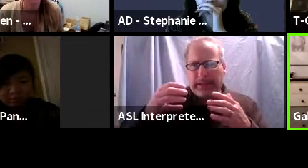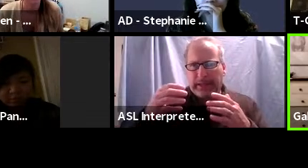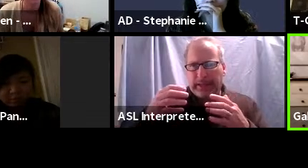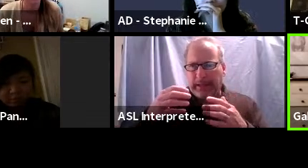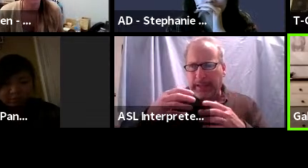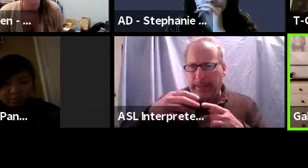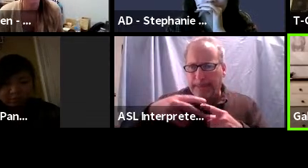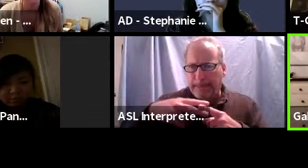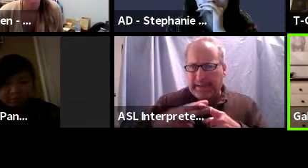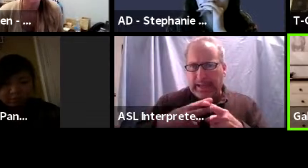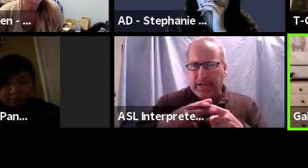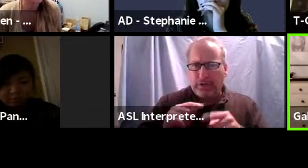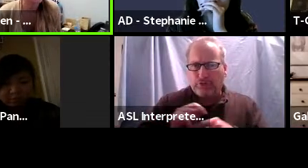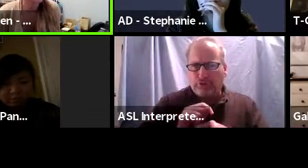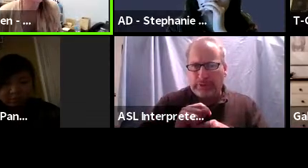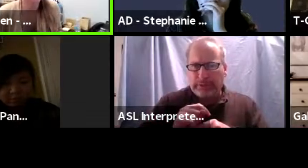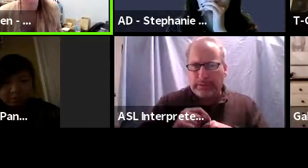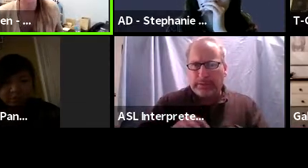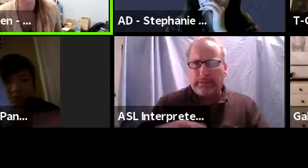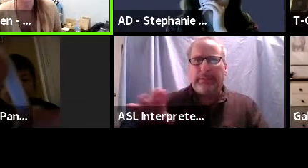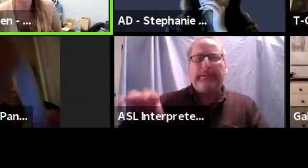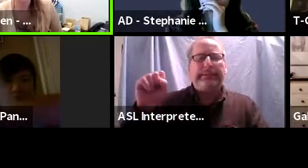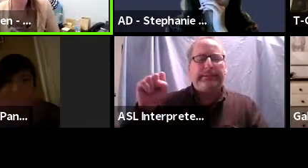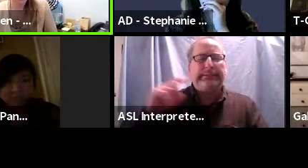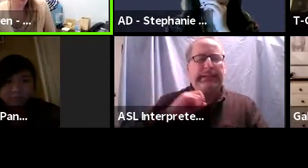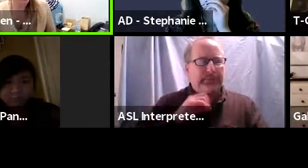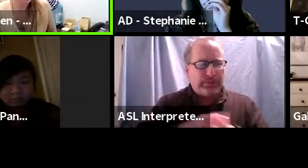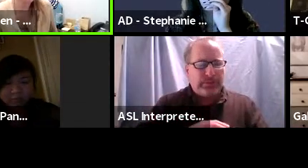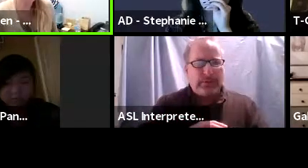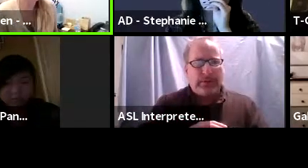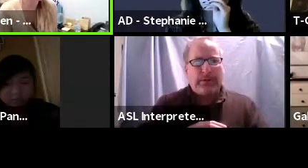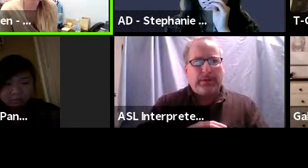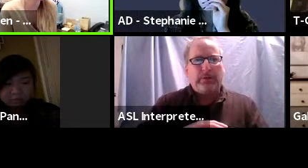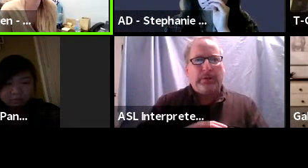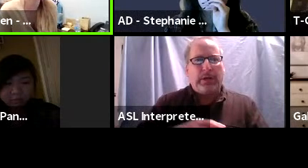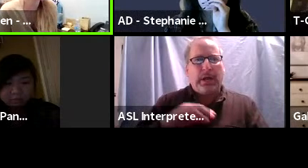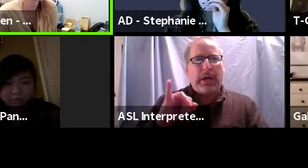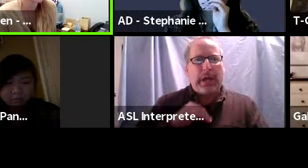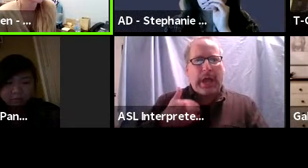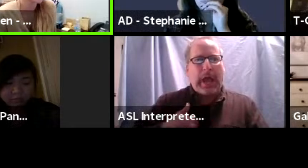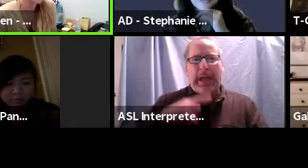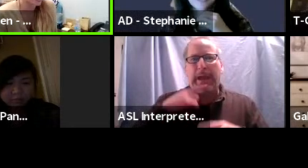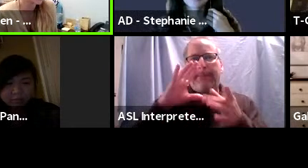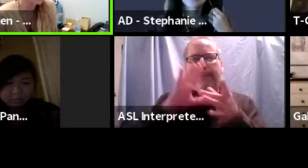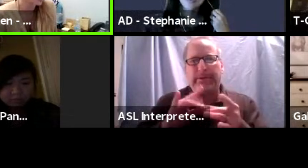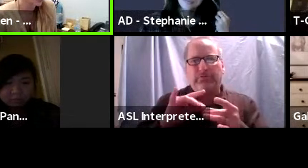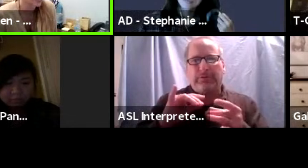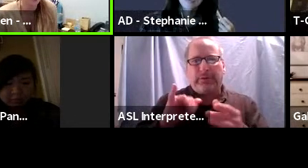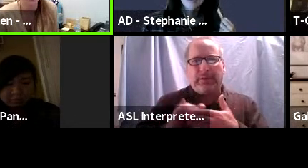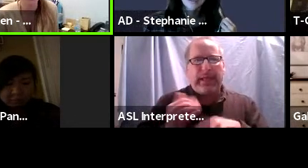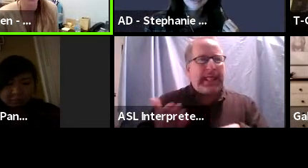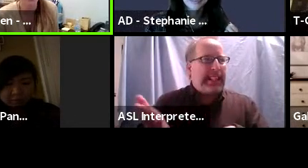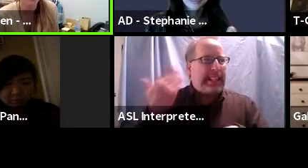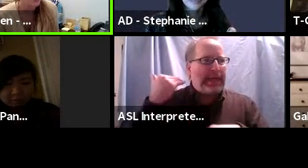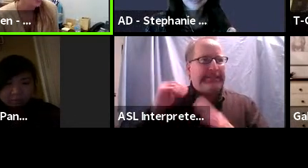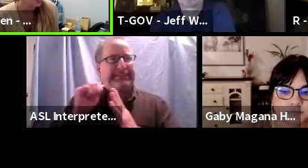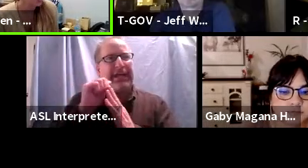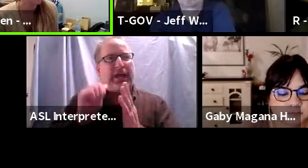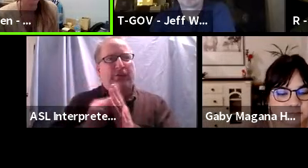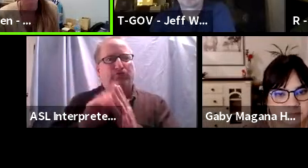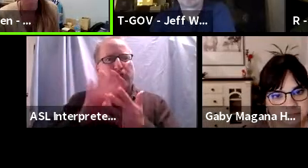town hall. Absolutely. And so folks, just so everyone knows, I mentioned this at the last agenda setting